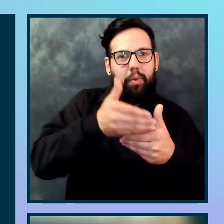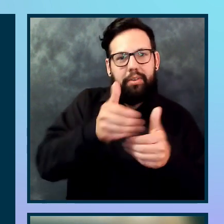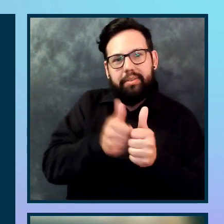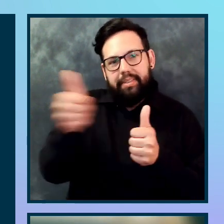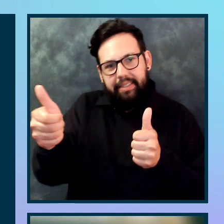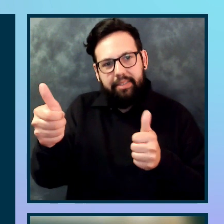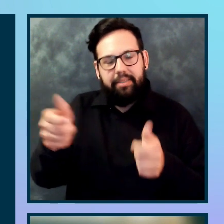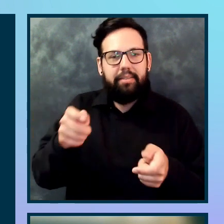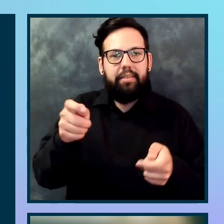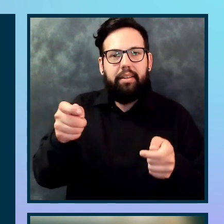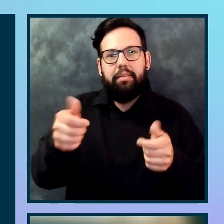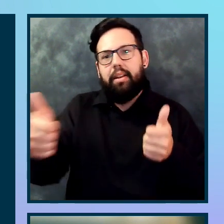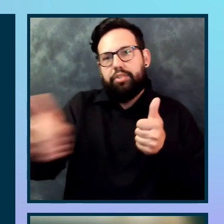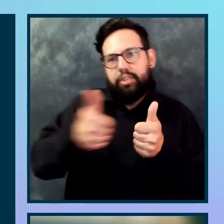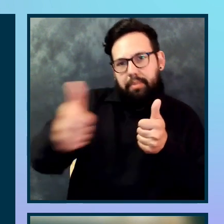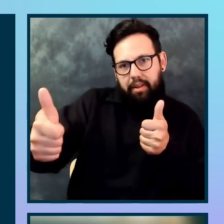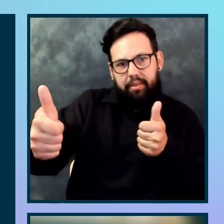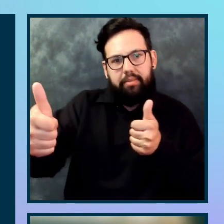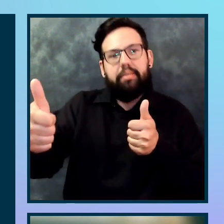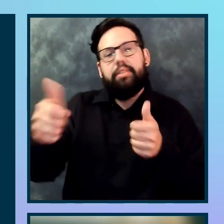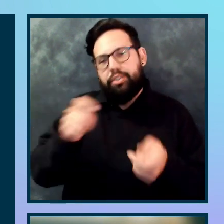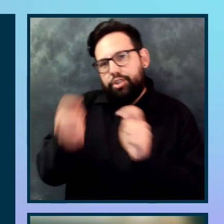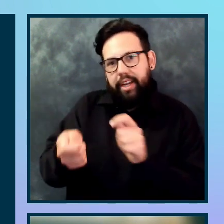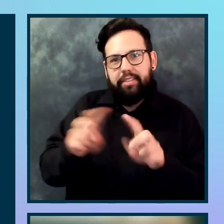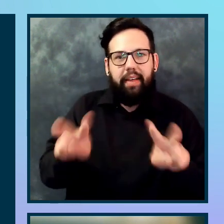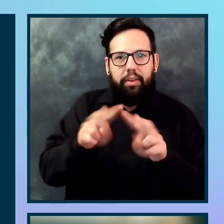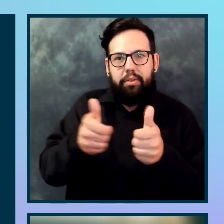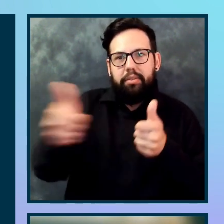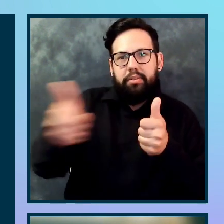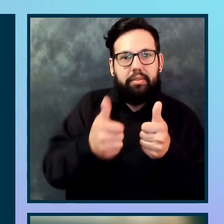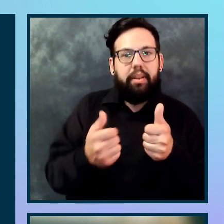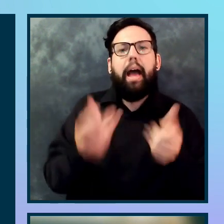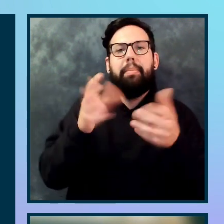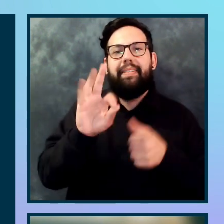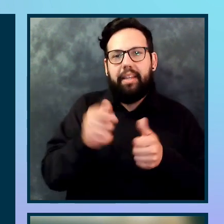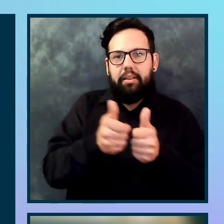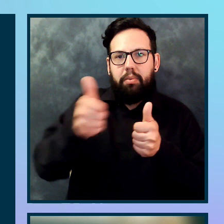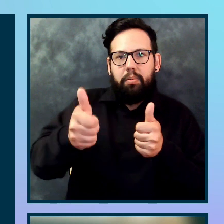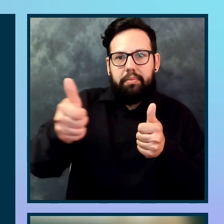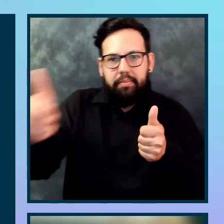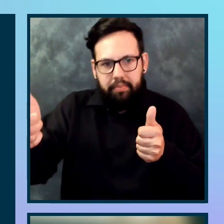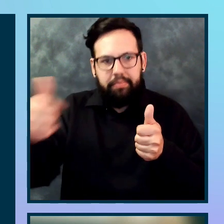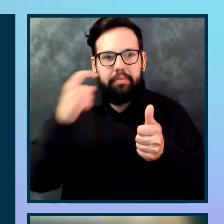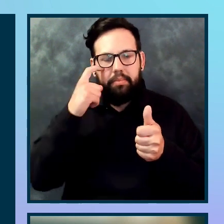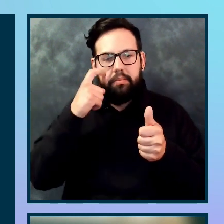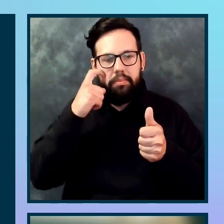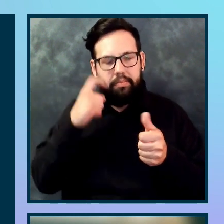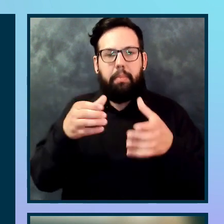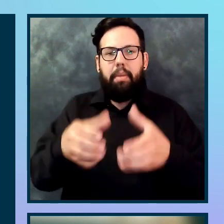Adjustable. Swipe up or down with one finger to adjust the value. 1 foot. 2 feet. 3 feet. Pot size. 0-inch.